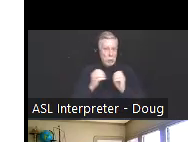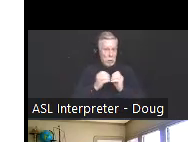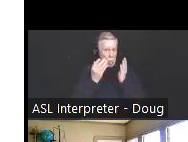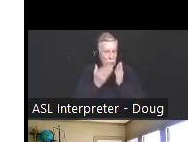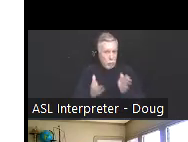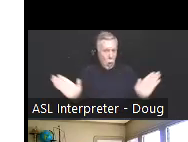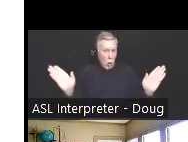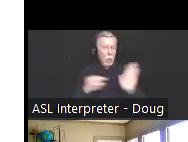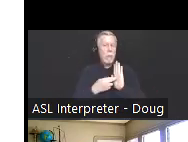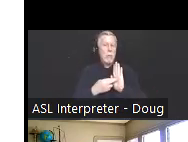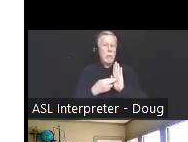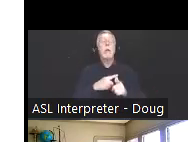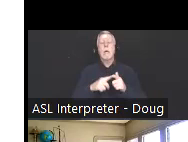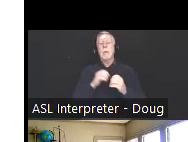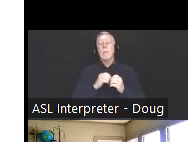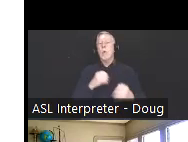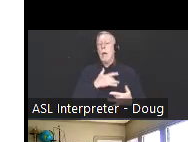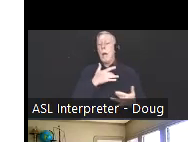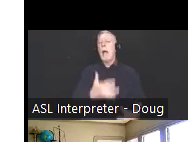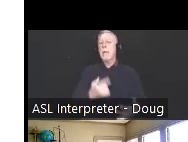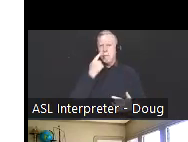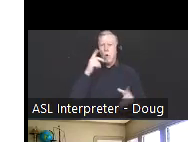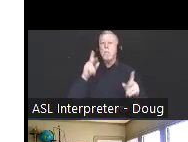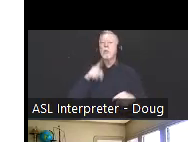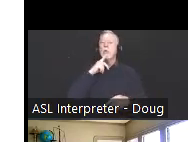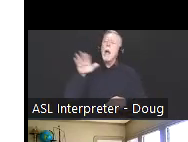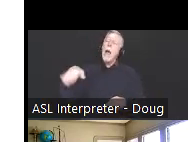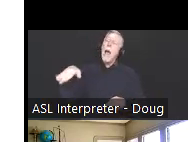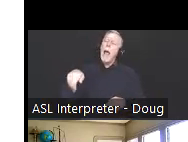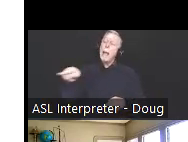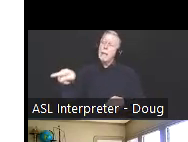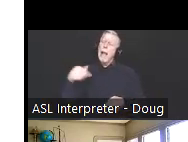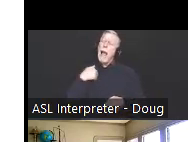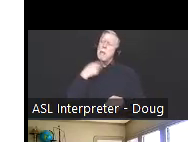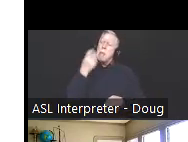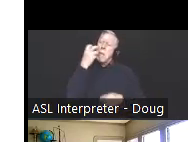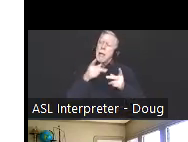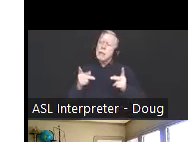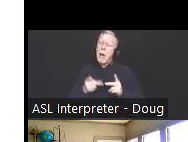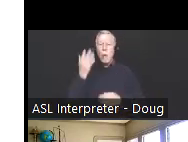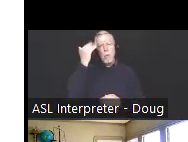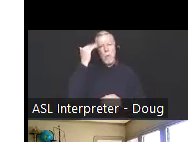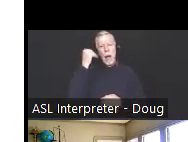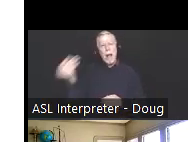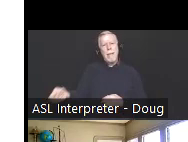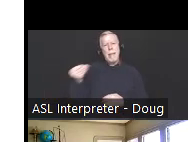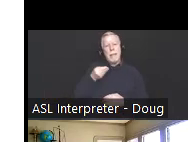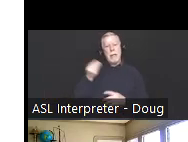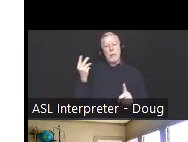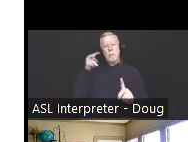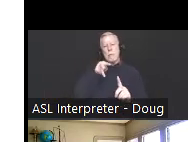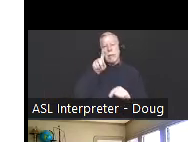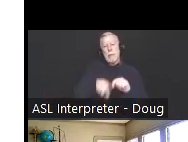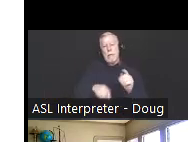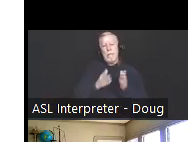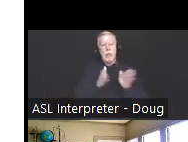you are for somebody to raise a blind spot because they bring a perspective that's somewhat different than the group. So